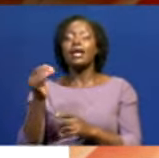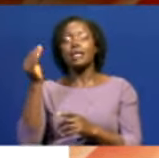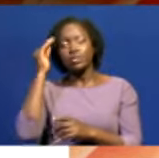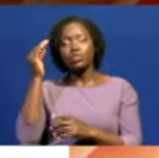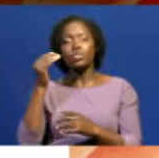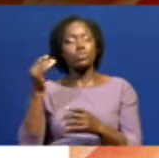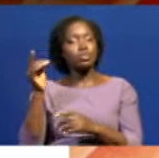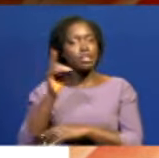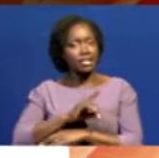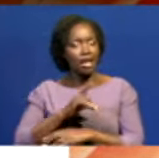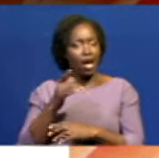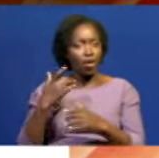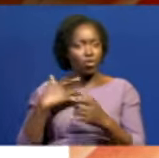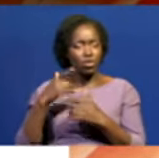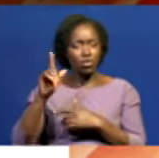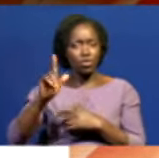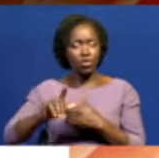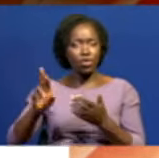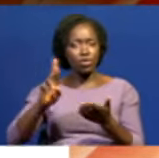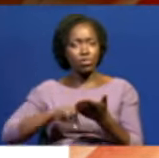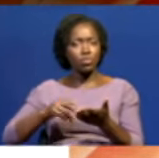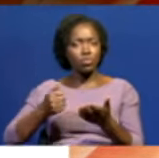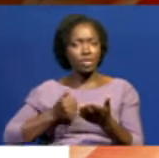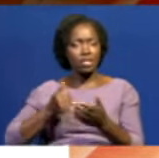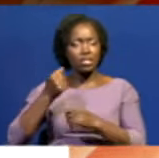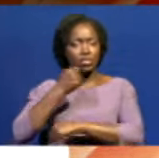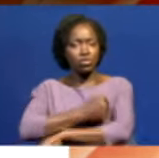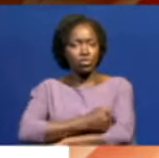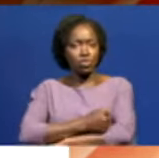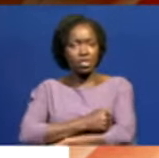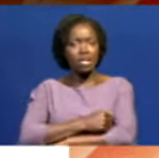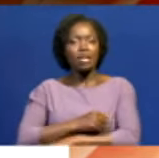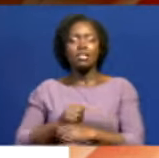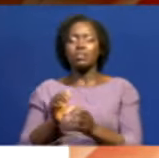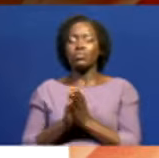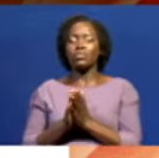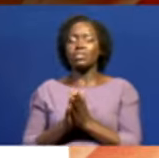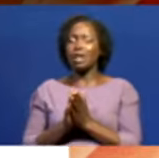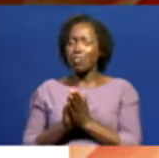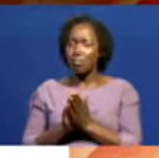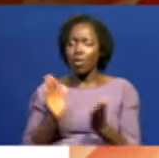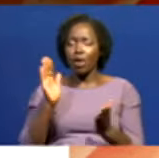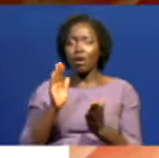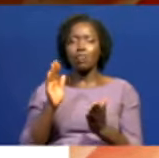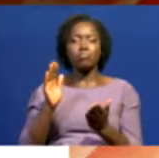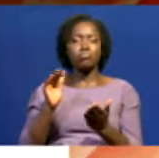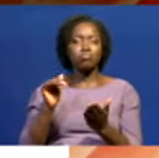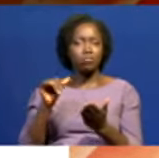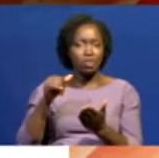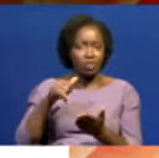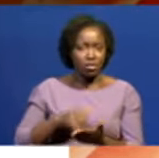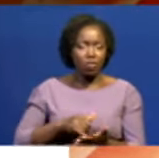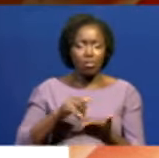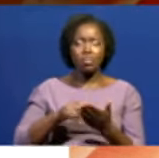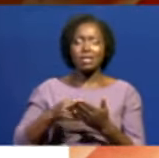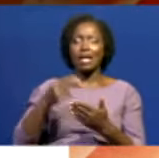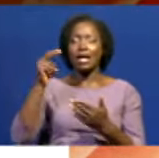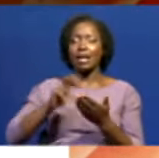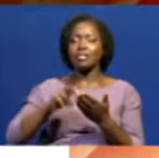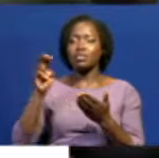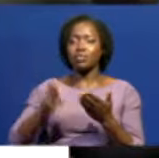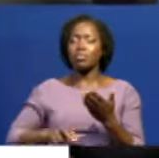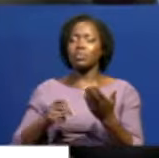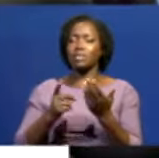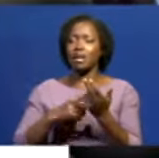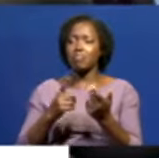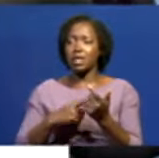concerns about low enrollment of girls in schools, which is a further compounded by high dropout rates.